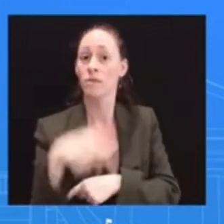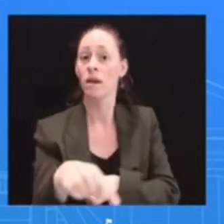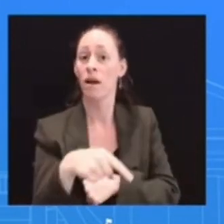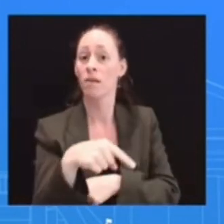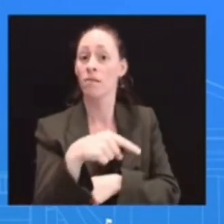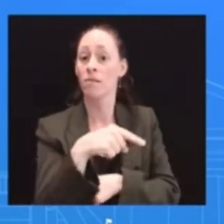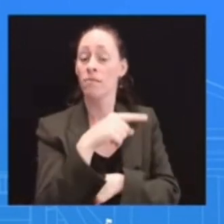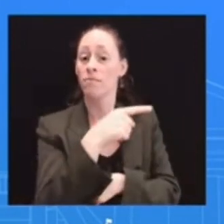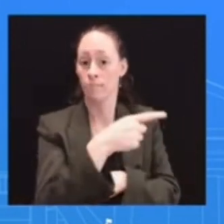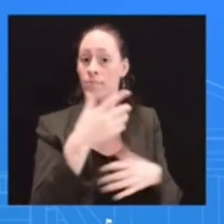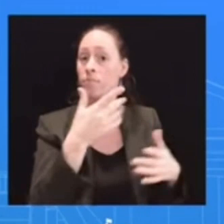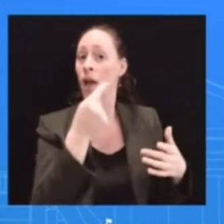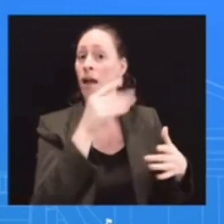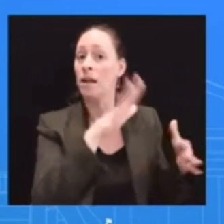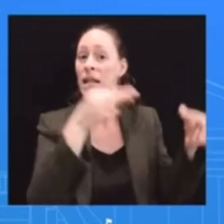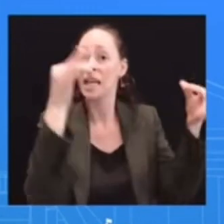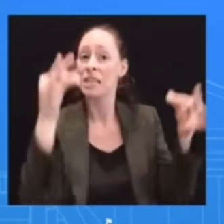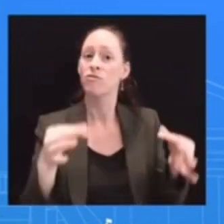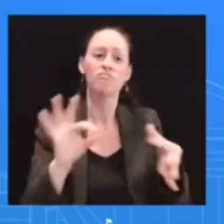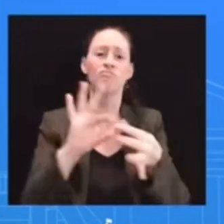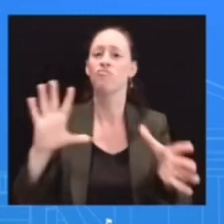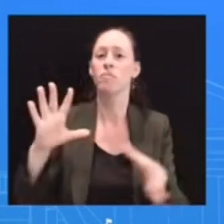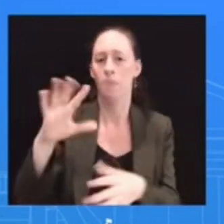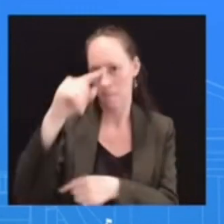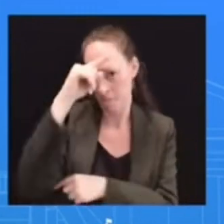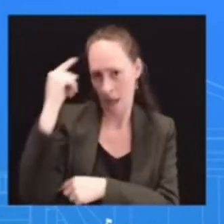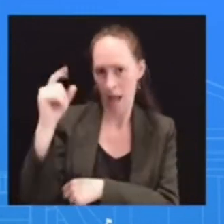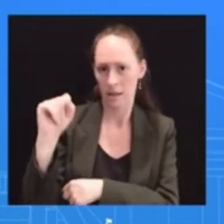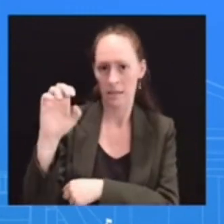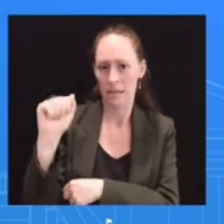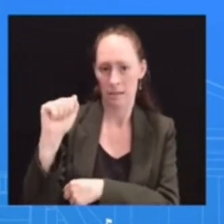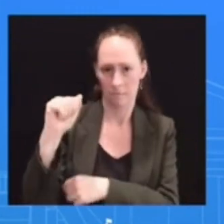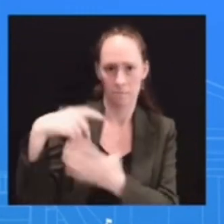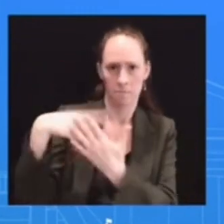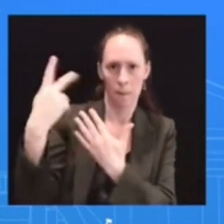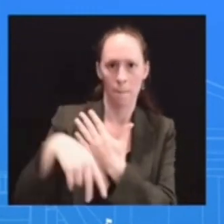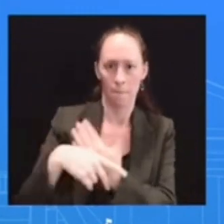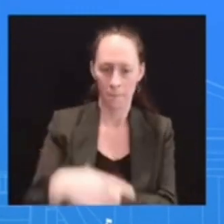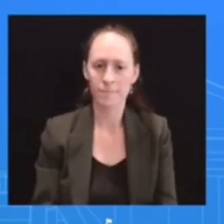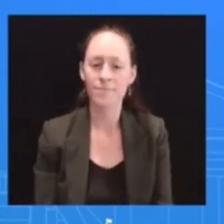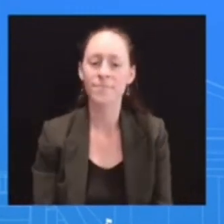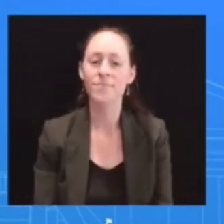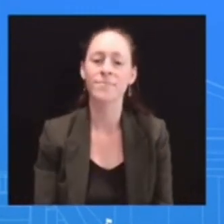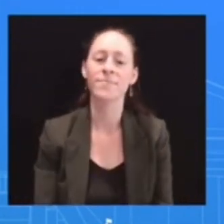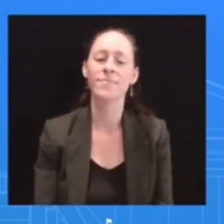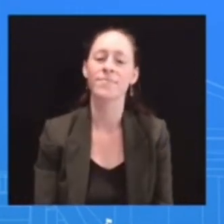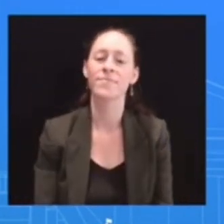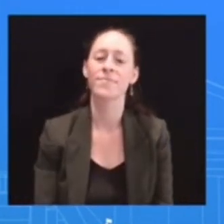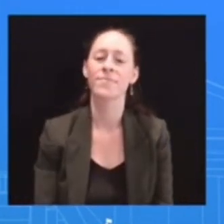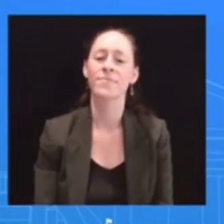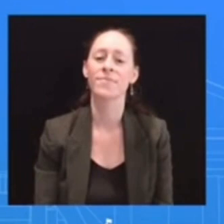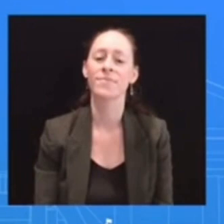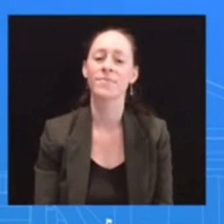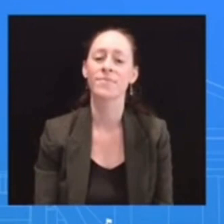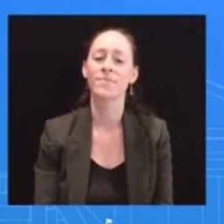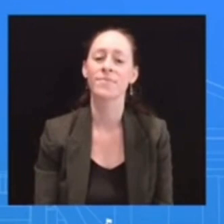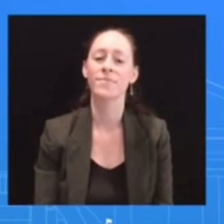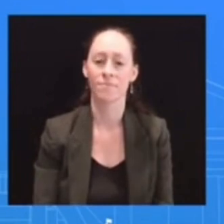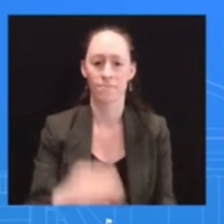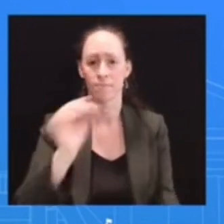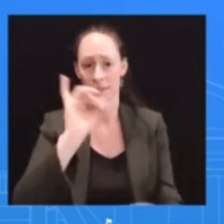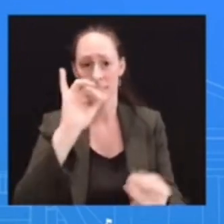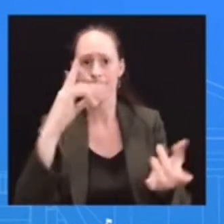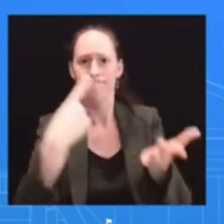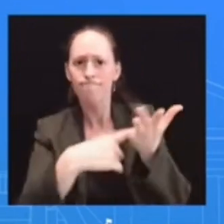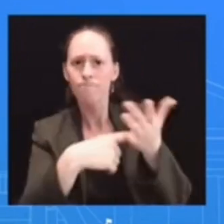of Israel, and the President's and also Israel's President's visit tomorrow. And with that, Kirby, the floor is yours.